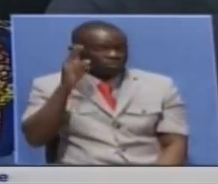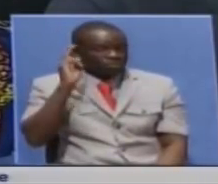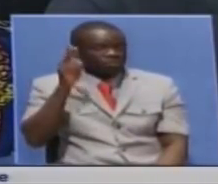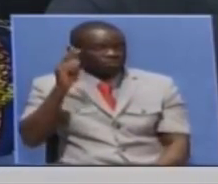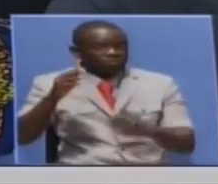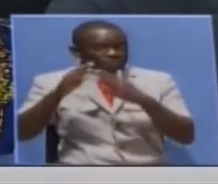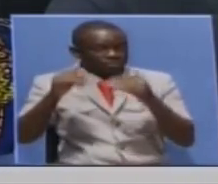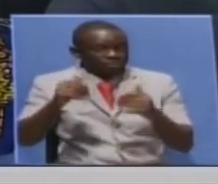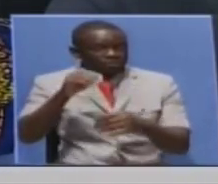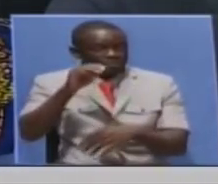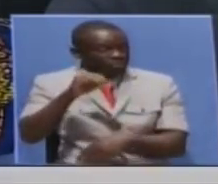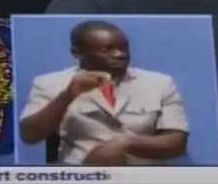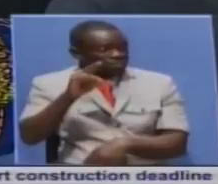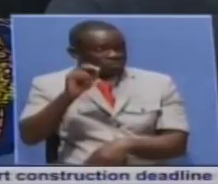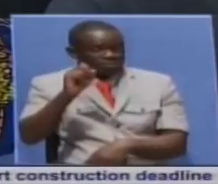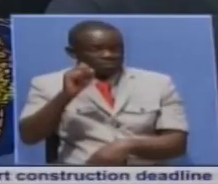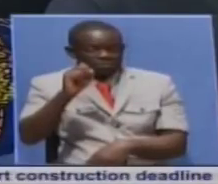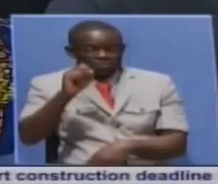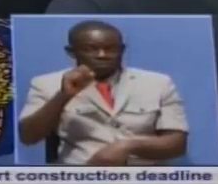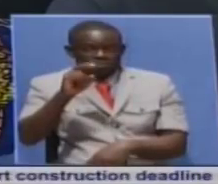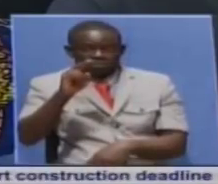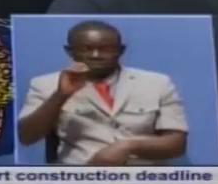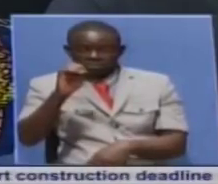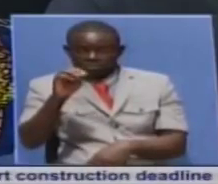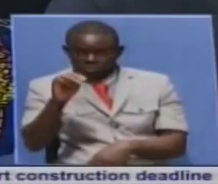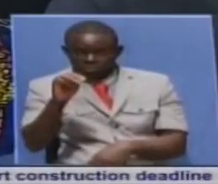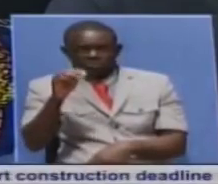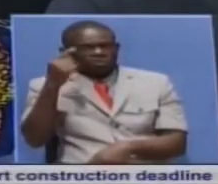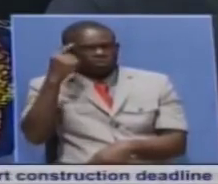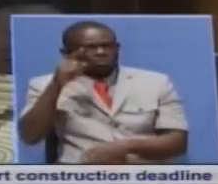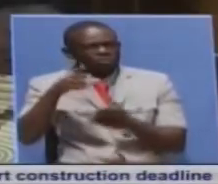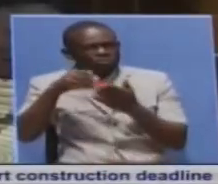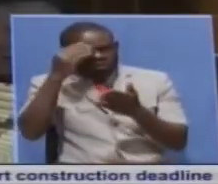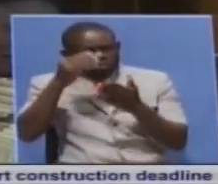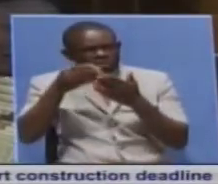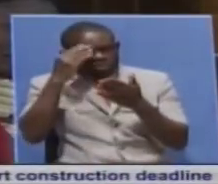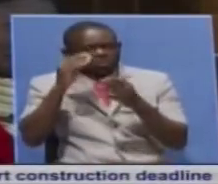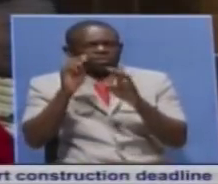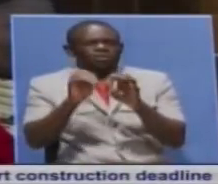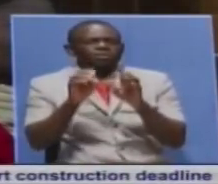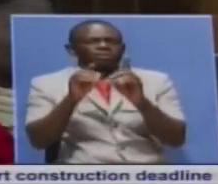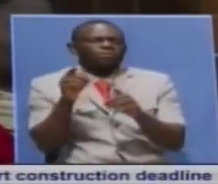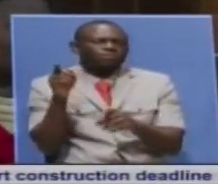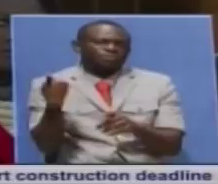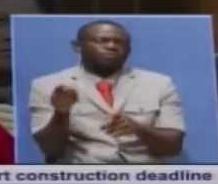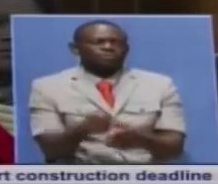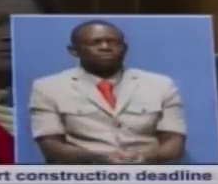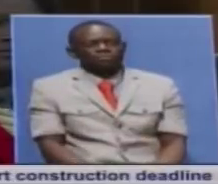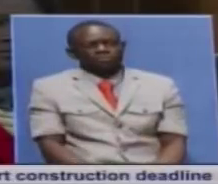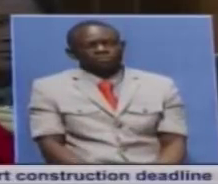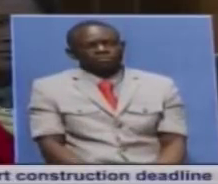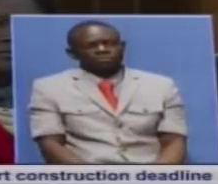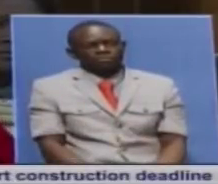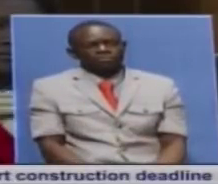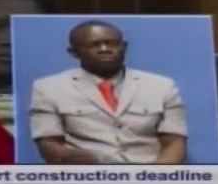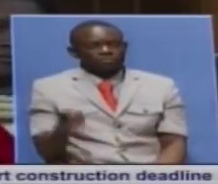education. The museum is a place of new knowledge. Mrs. Piri added that ZNBC has the